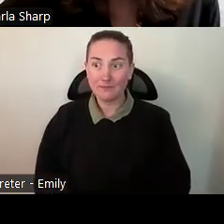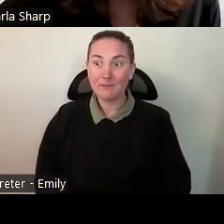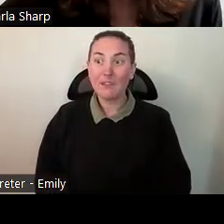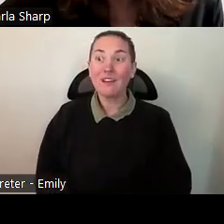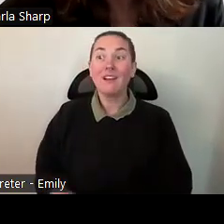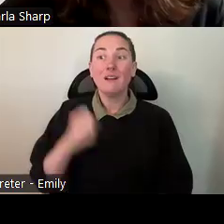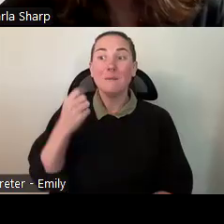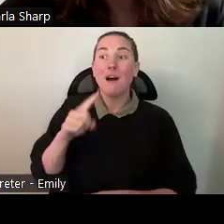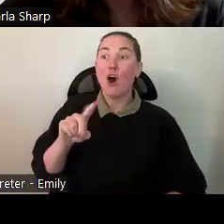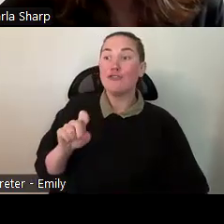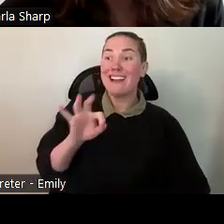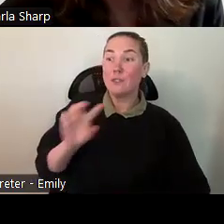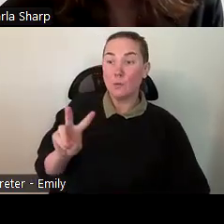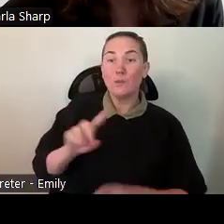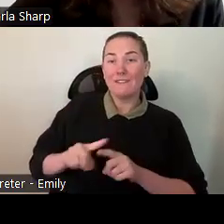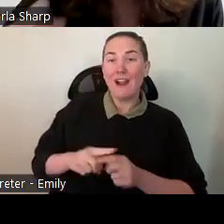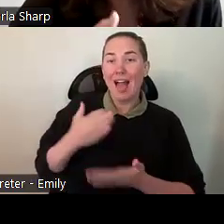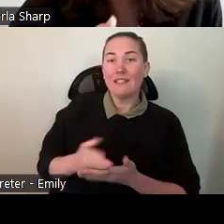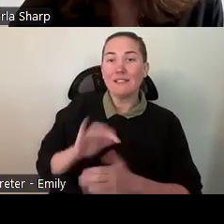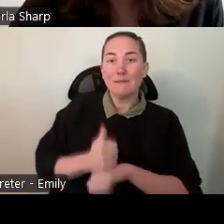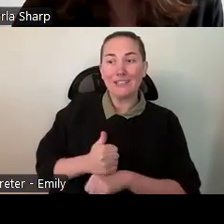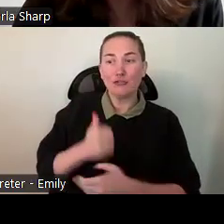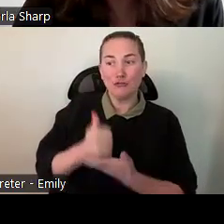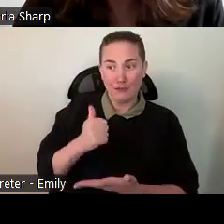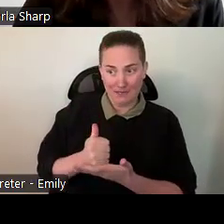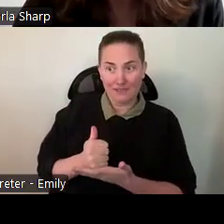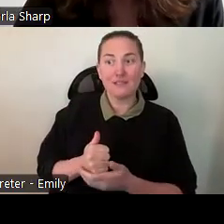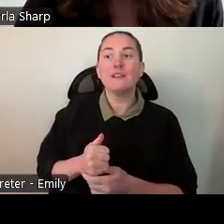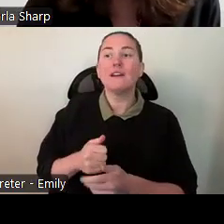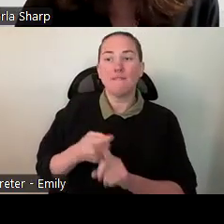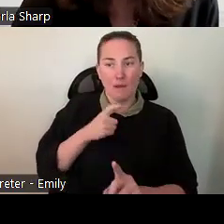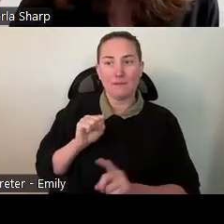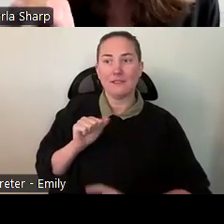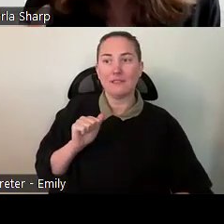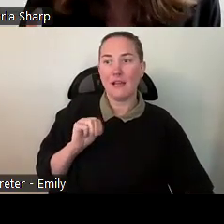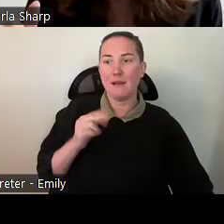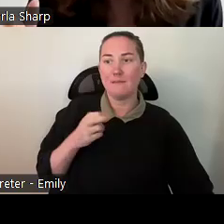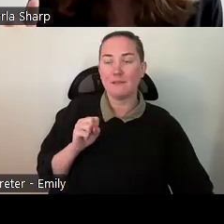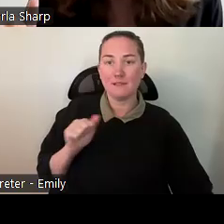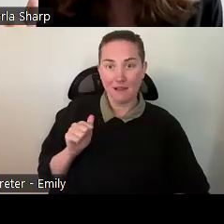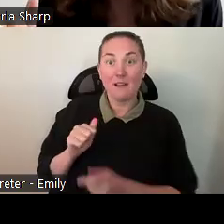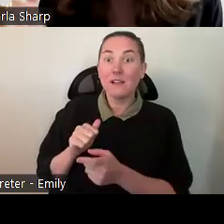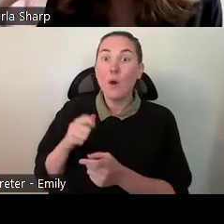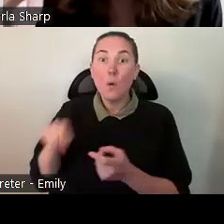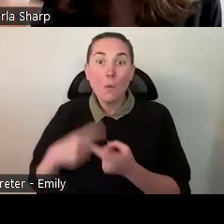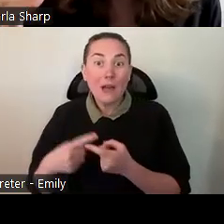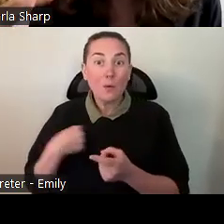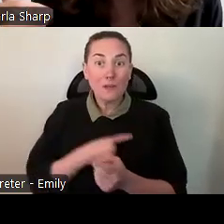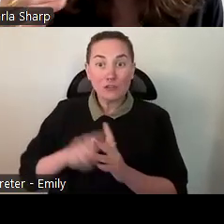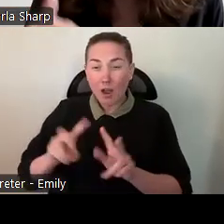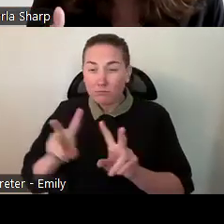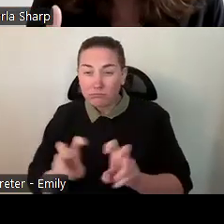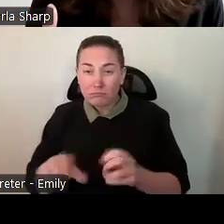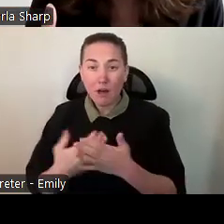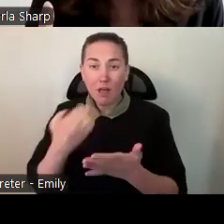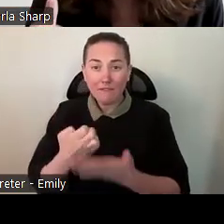192 evidence-based treatments for youth were described by SAMHSA. And when we delve into that evidence, they are mostly